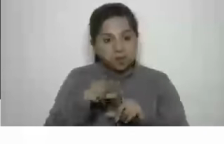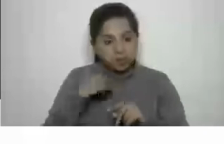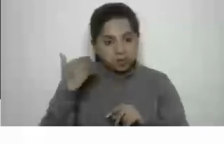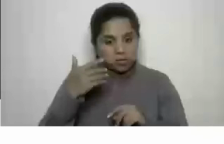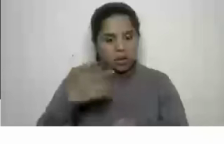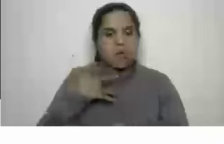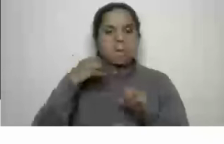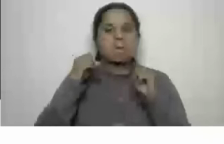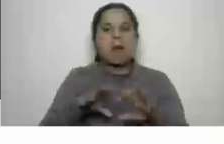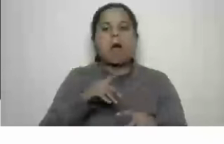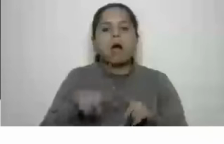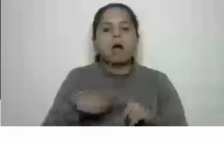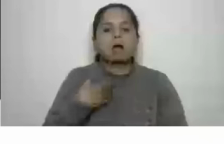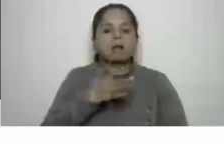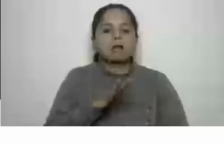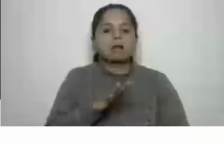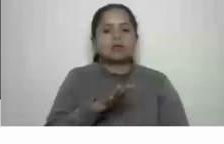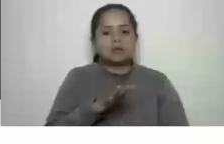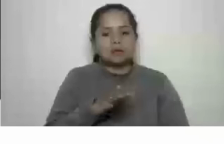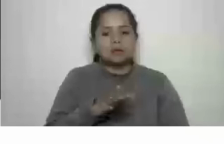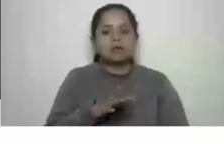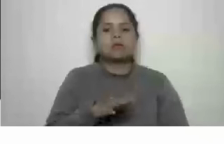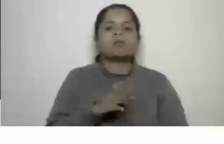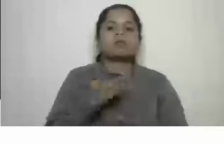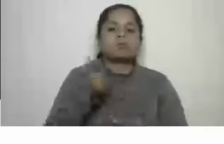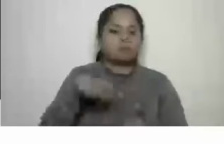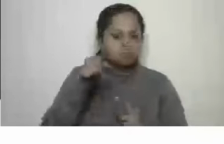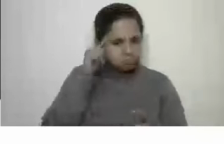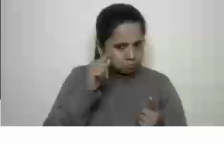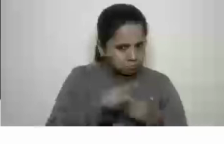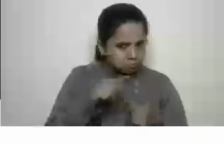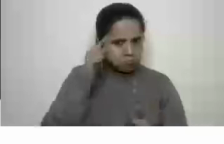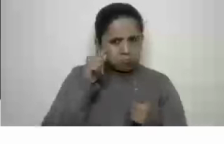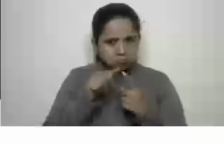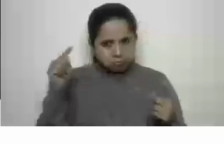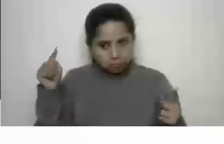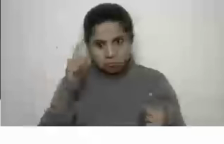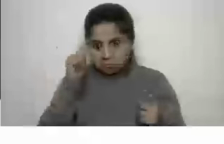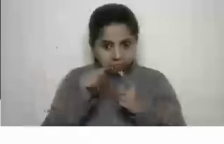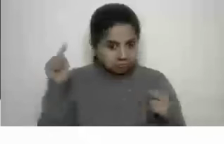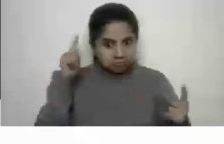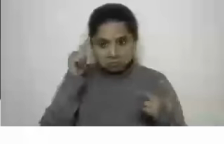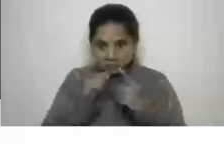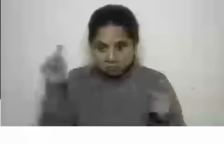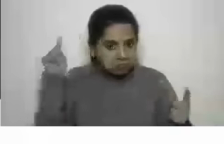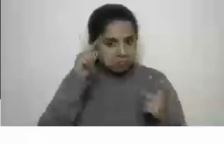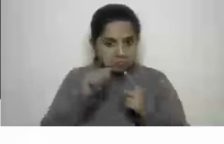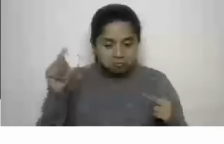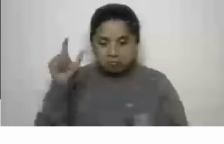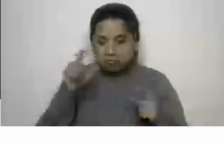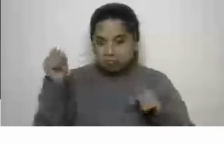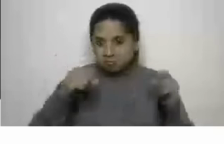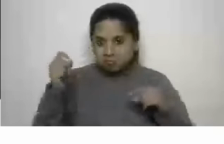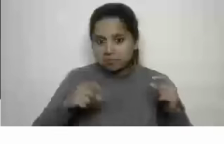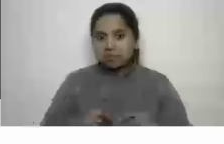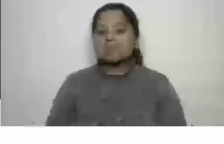I feel bad about it. So do you agree or disagree? Okay, disagree, disagree.